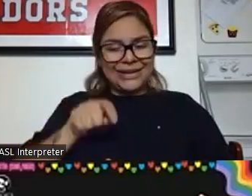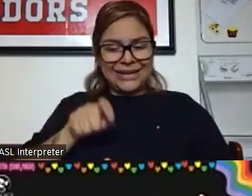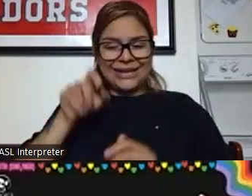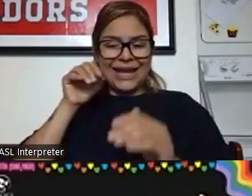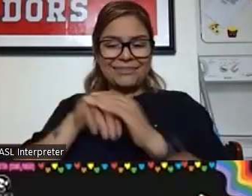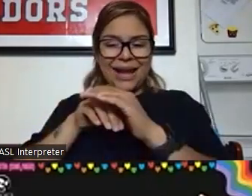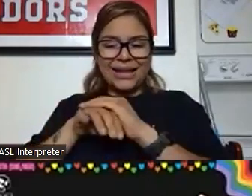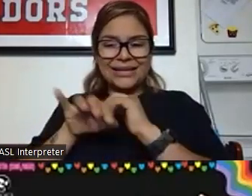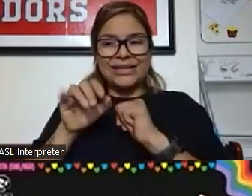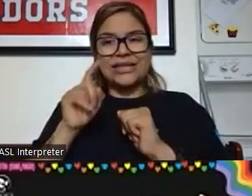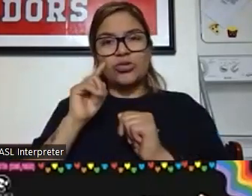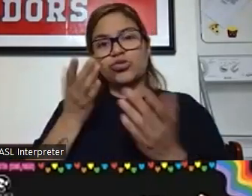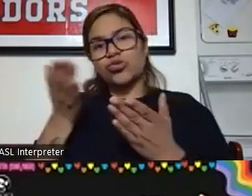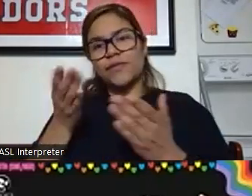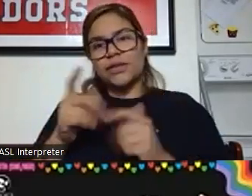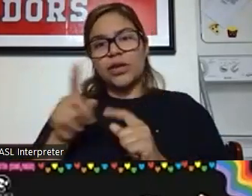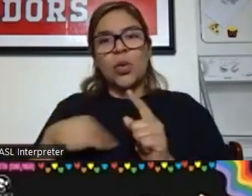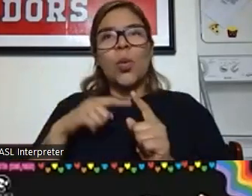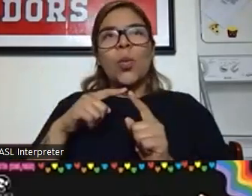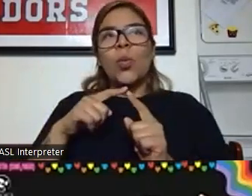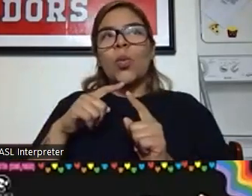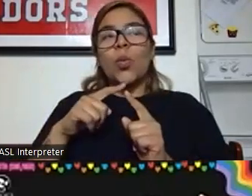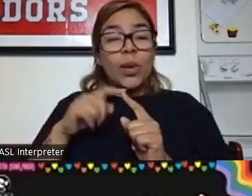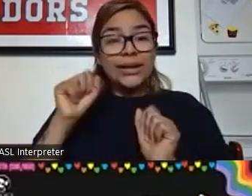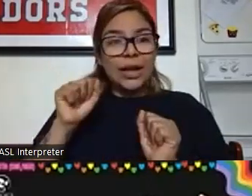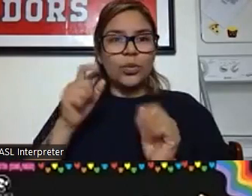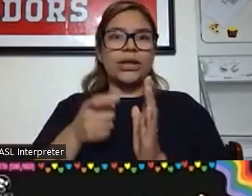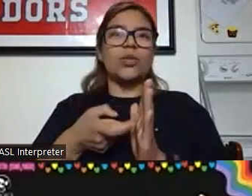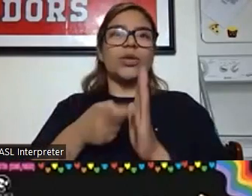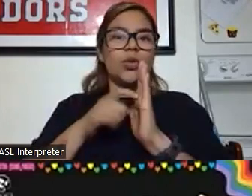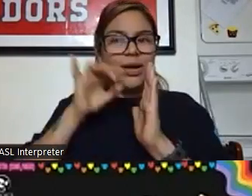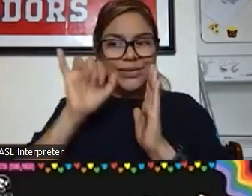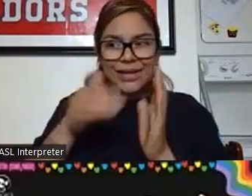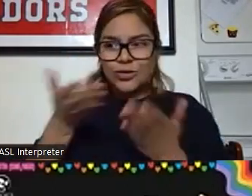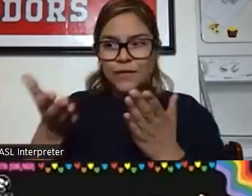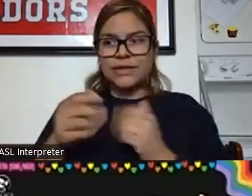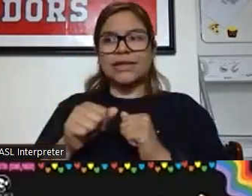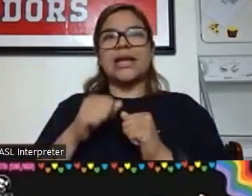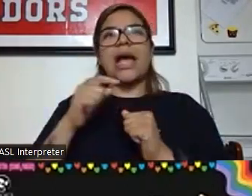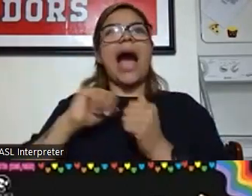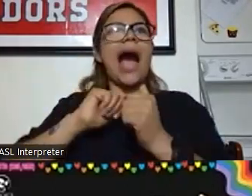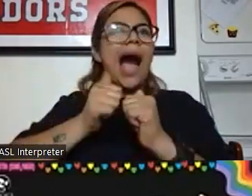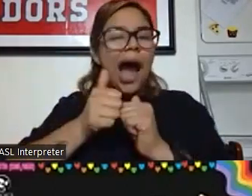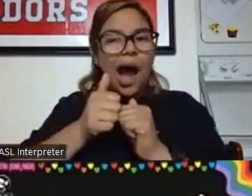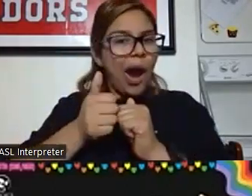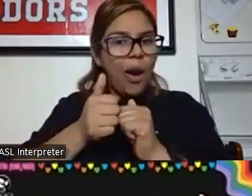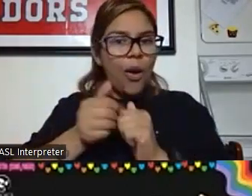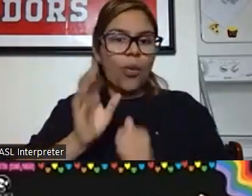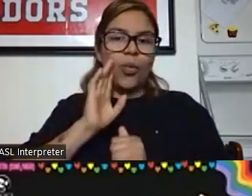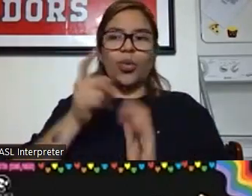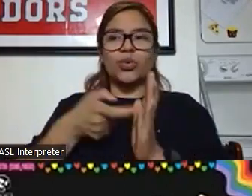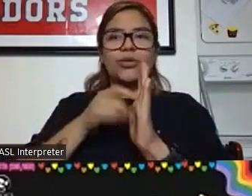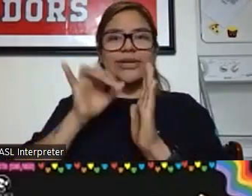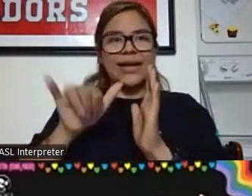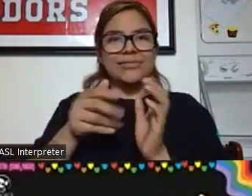We need to know when we can request a backup service, how to request, what's the accountability to make sure